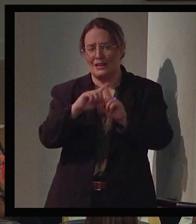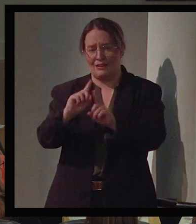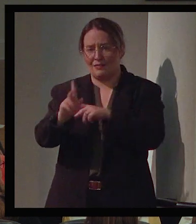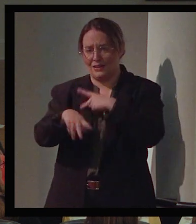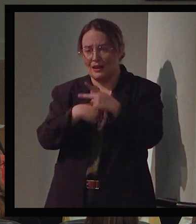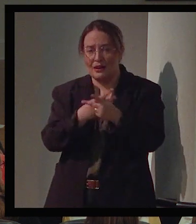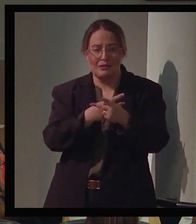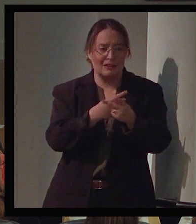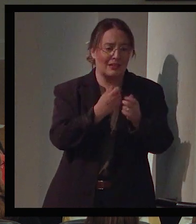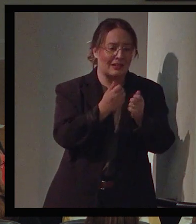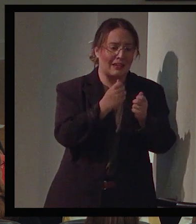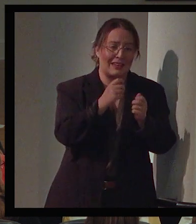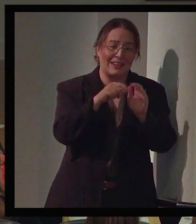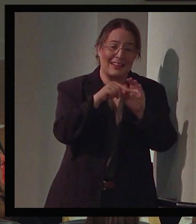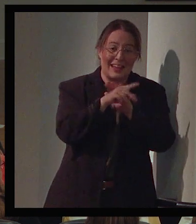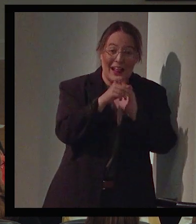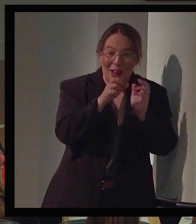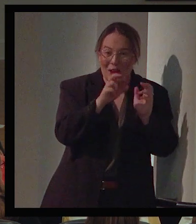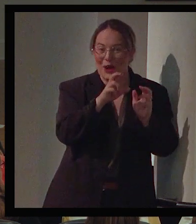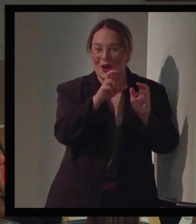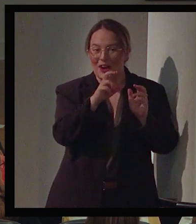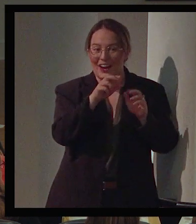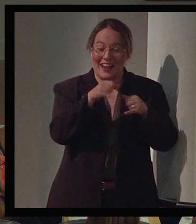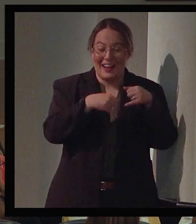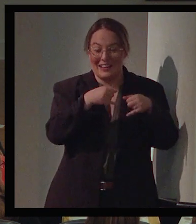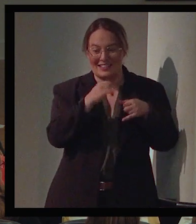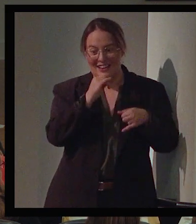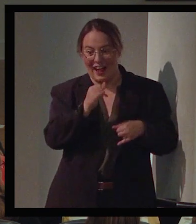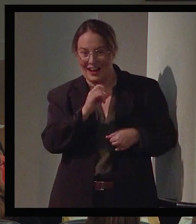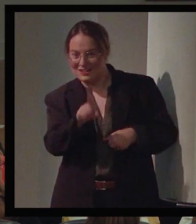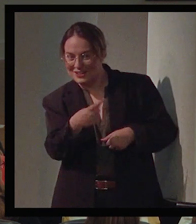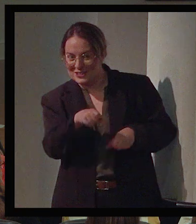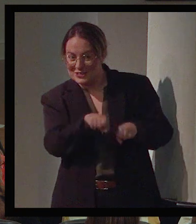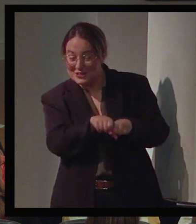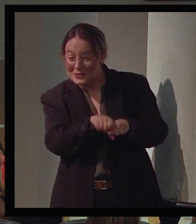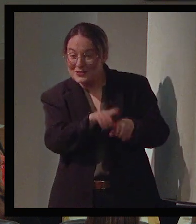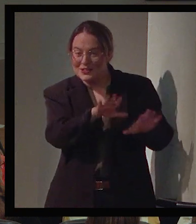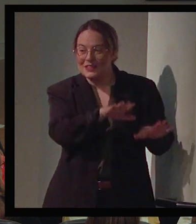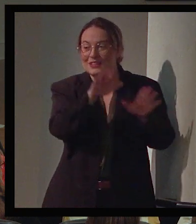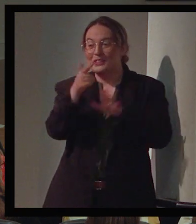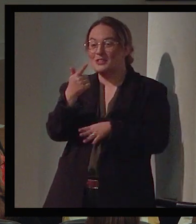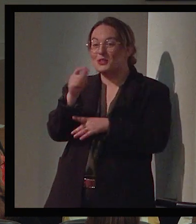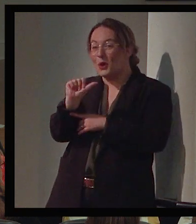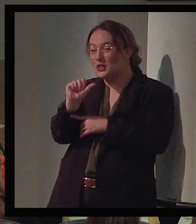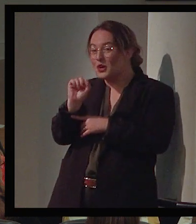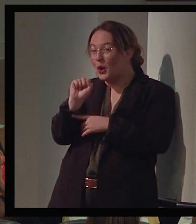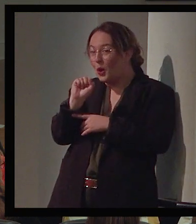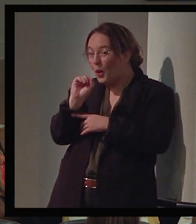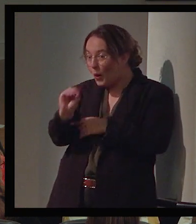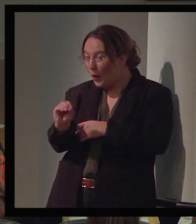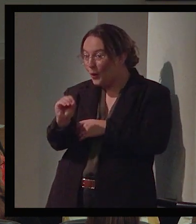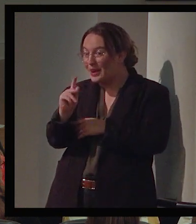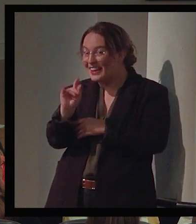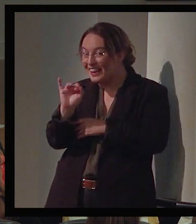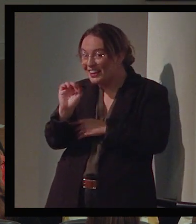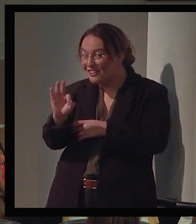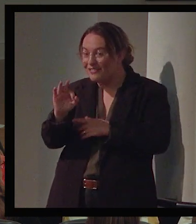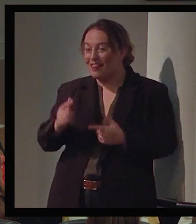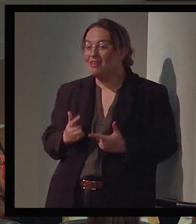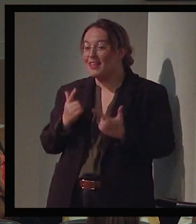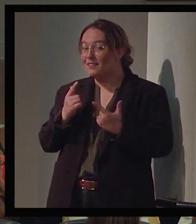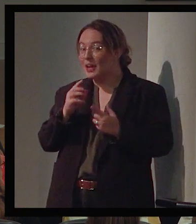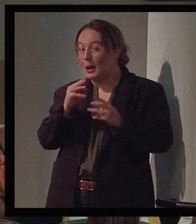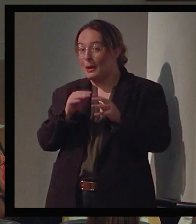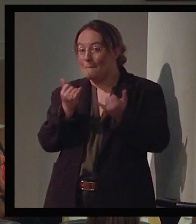everything from Killer Heels, the art of high-heeled shoe, to Georgia O'Keeffe, Living Modern, to our